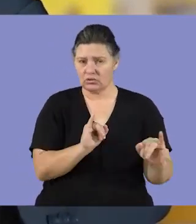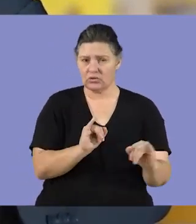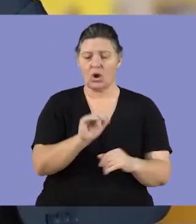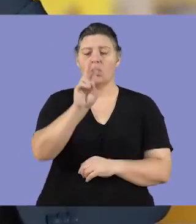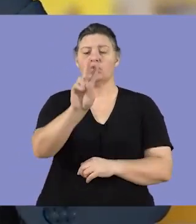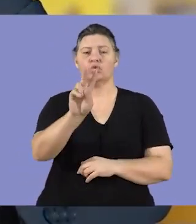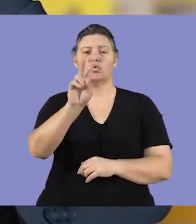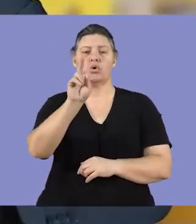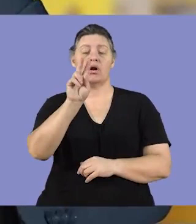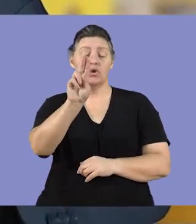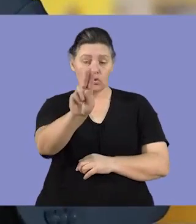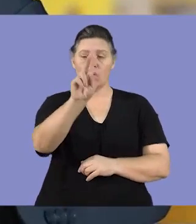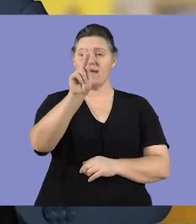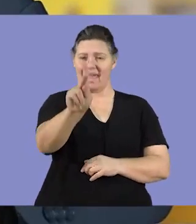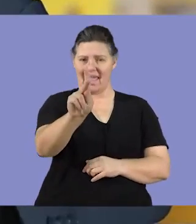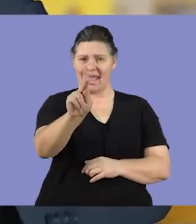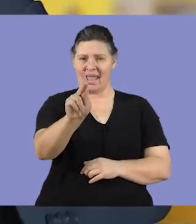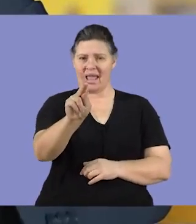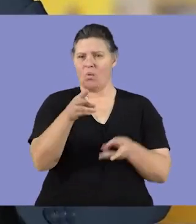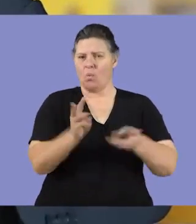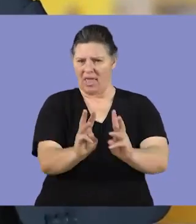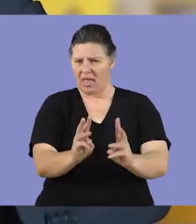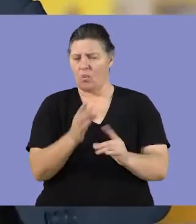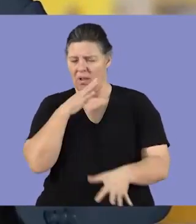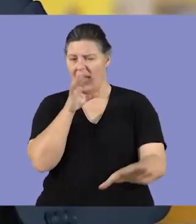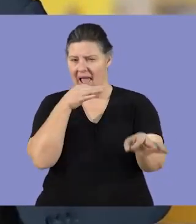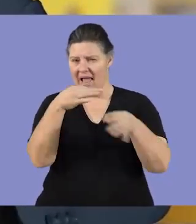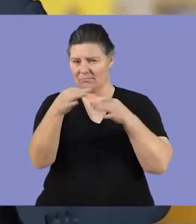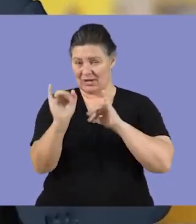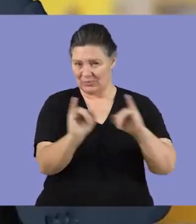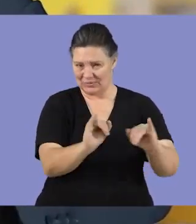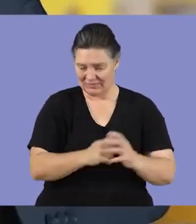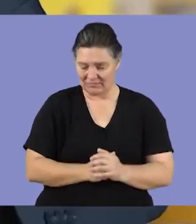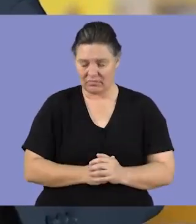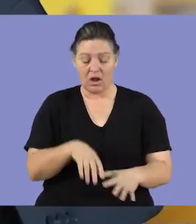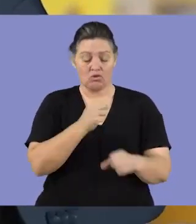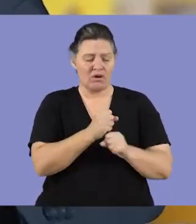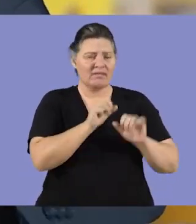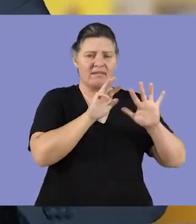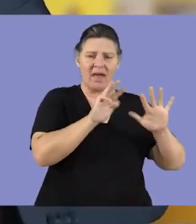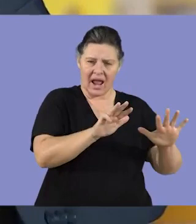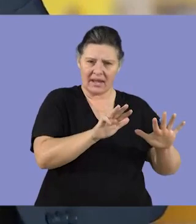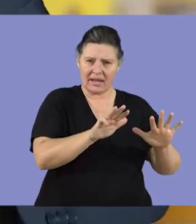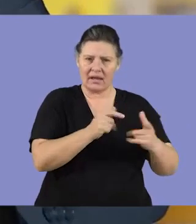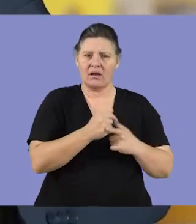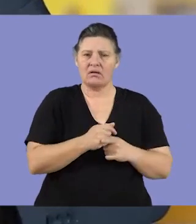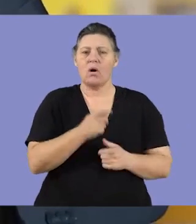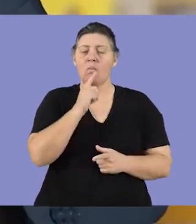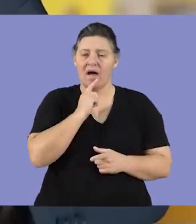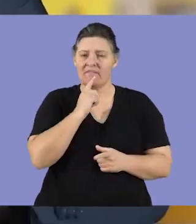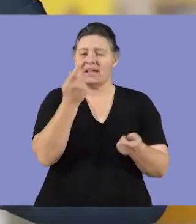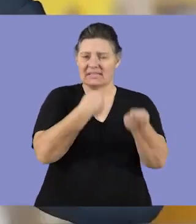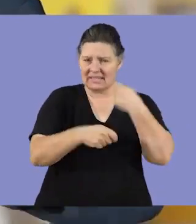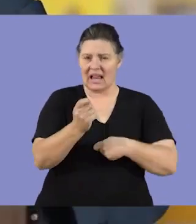to what is called the UK method. The UK method. All right, now in grade 9, you were able